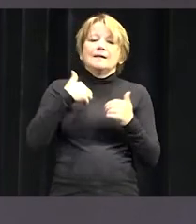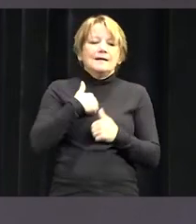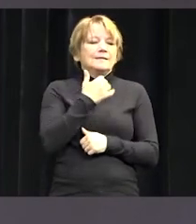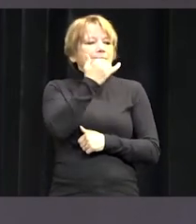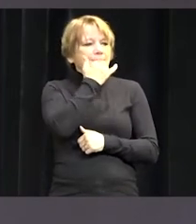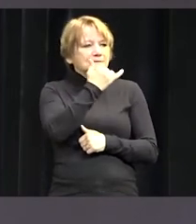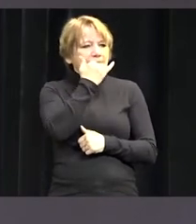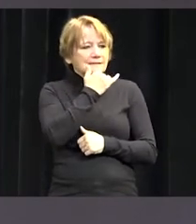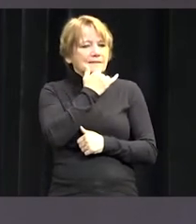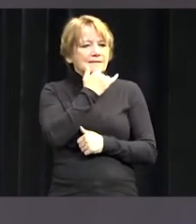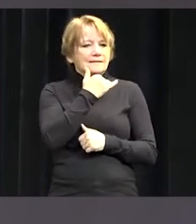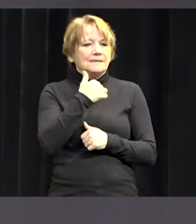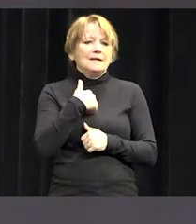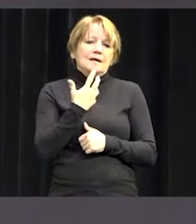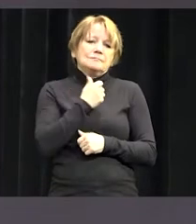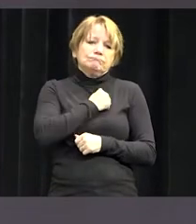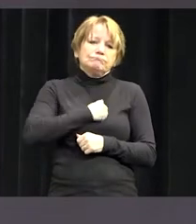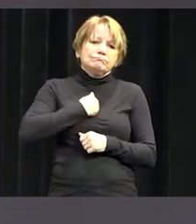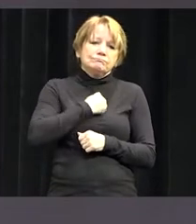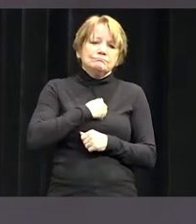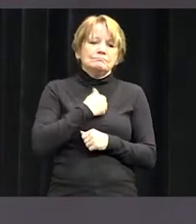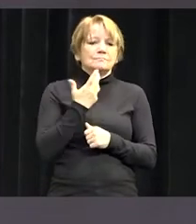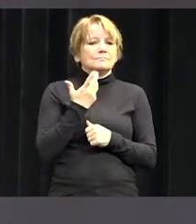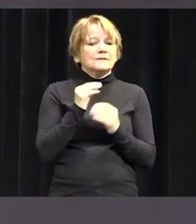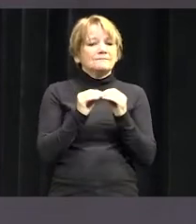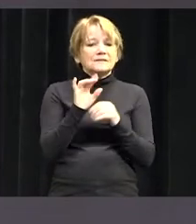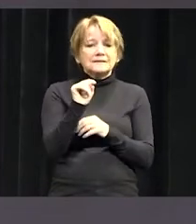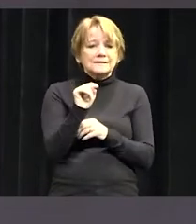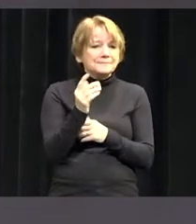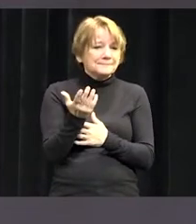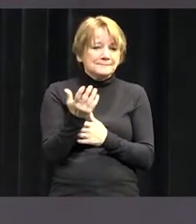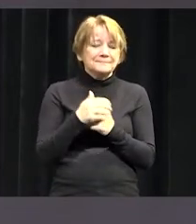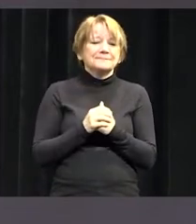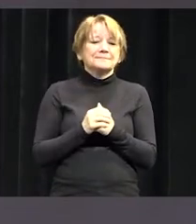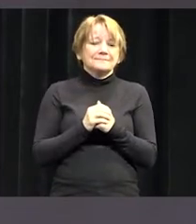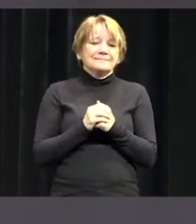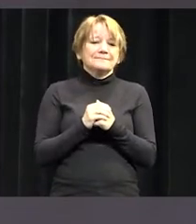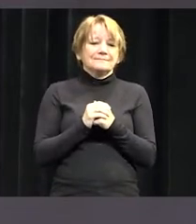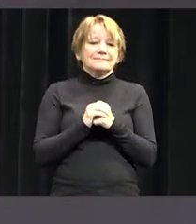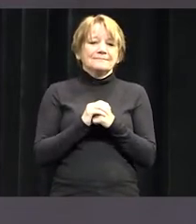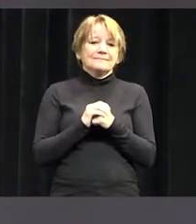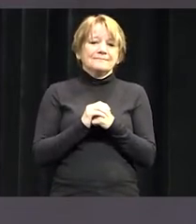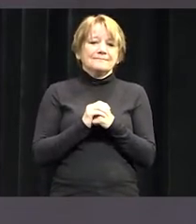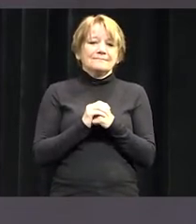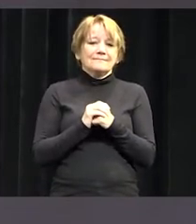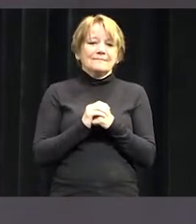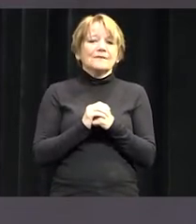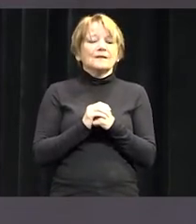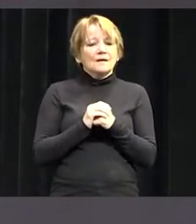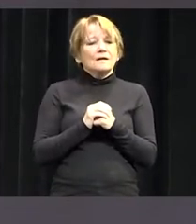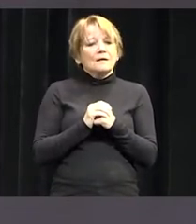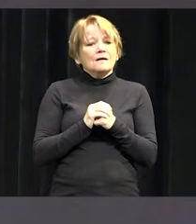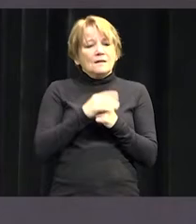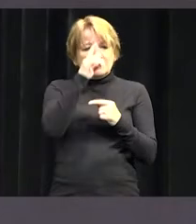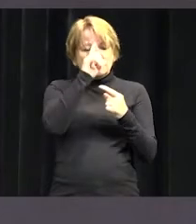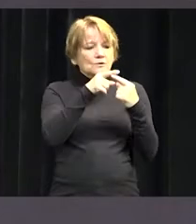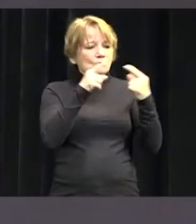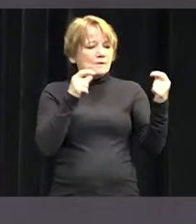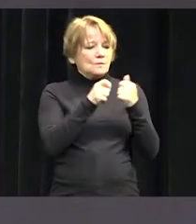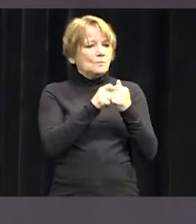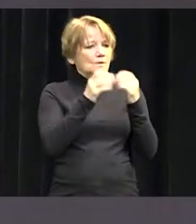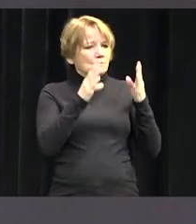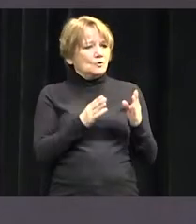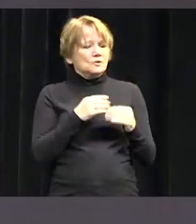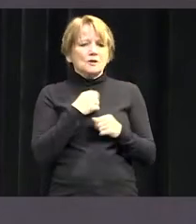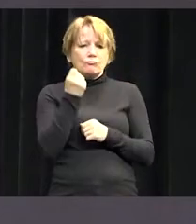opinion but it's not okay to humiliate someone because they do not think the same way as you